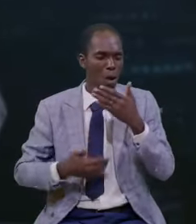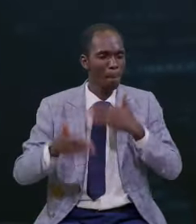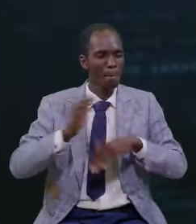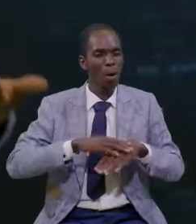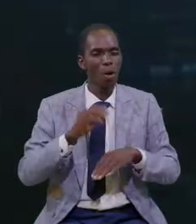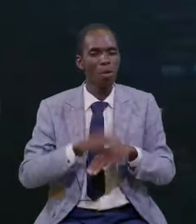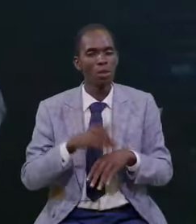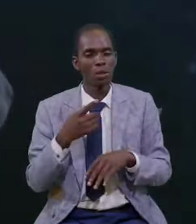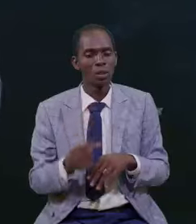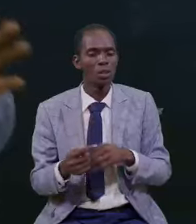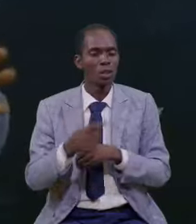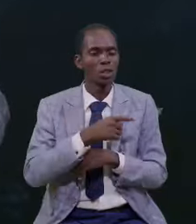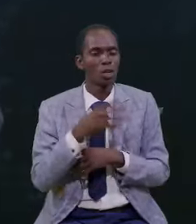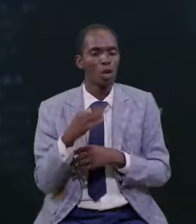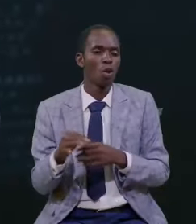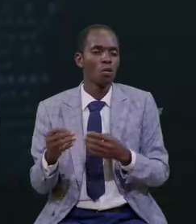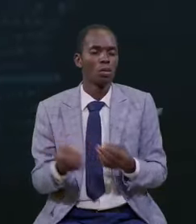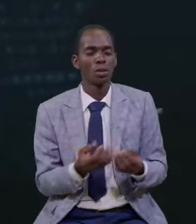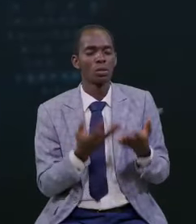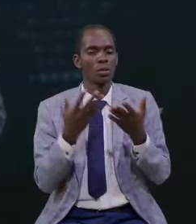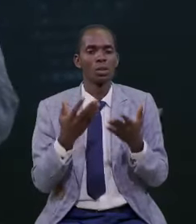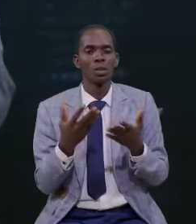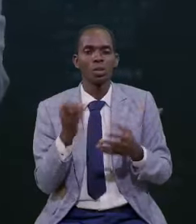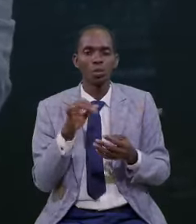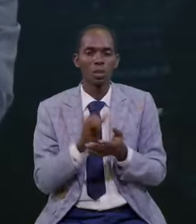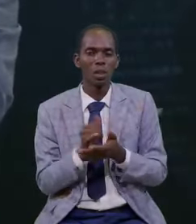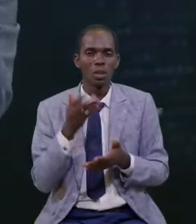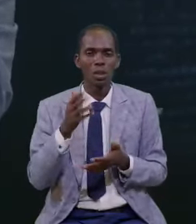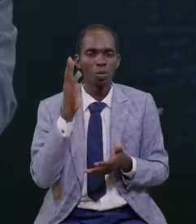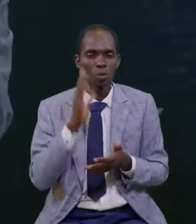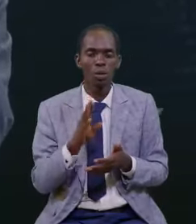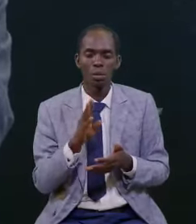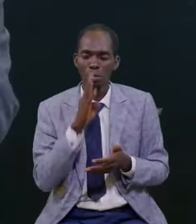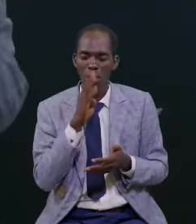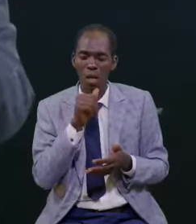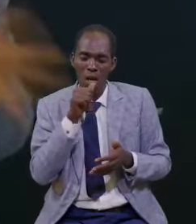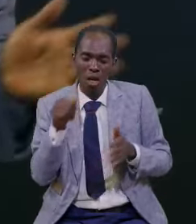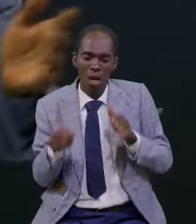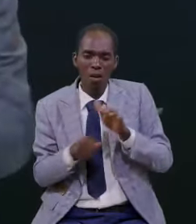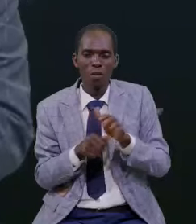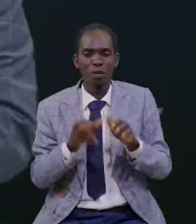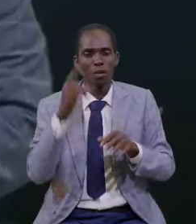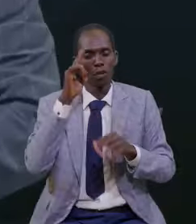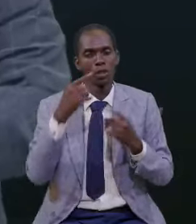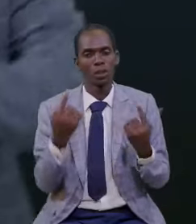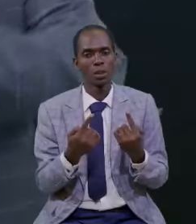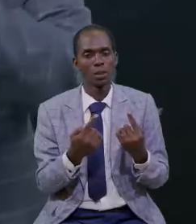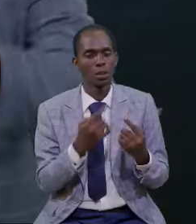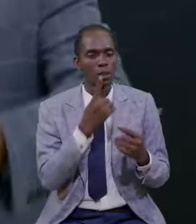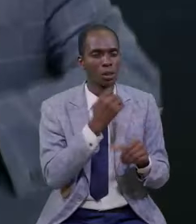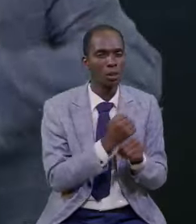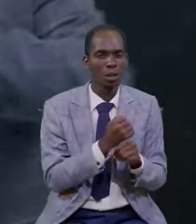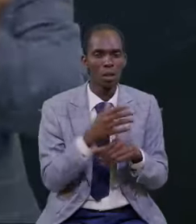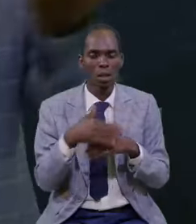so we'll make a covering for your sin again, year after year, year after year.